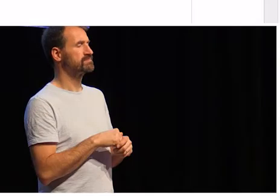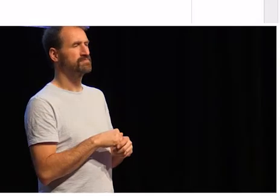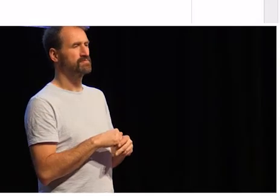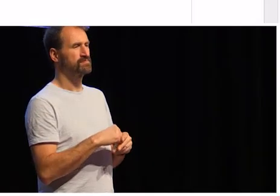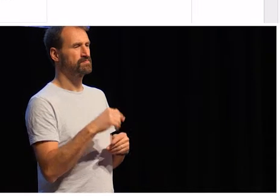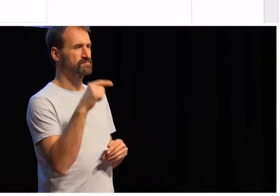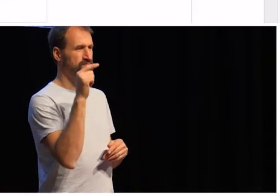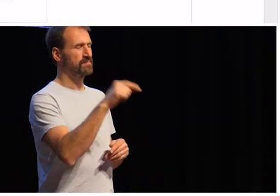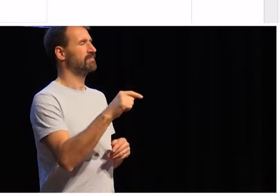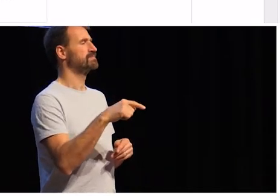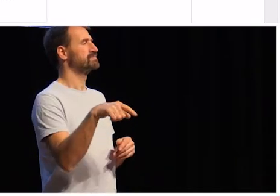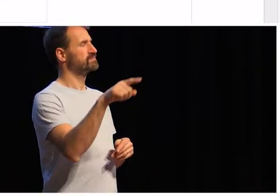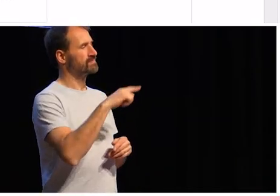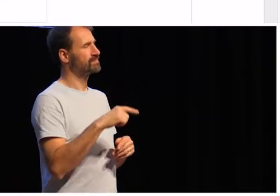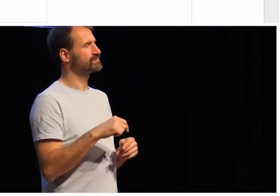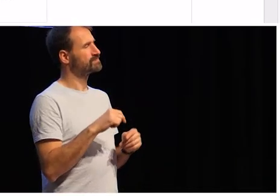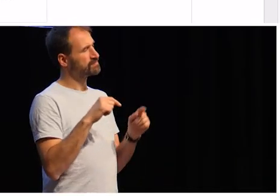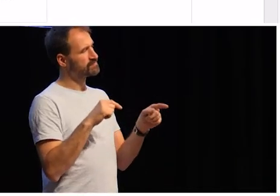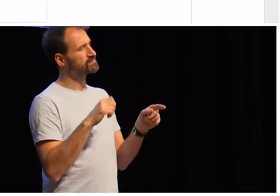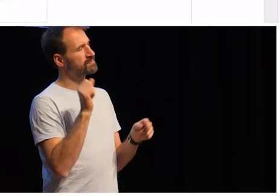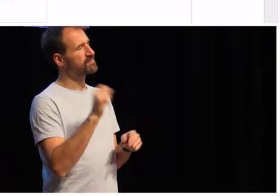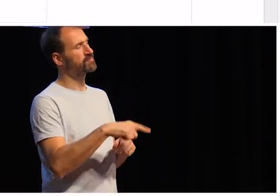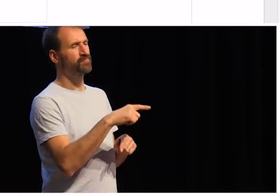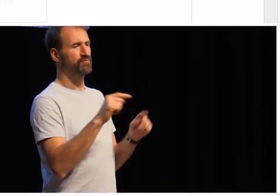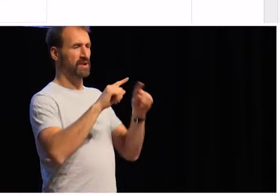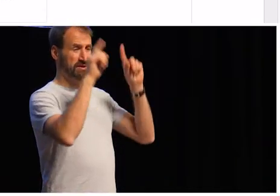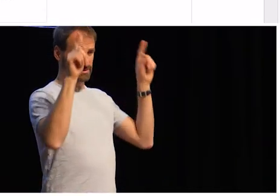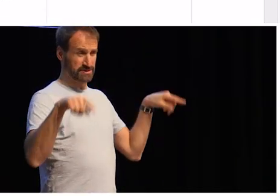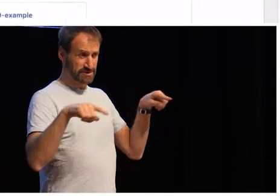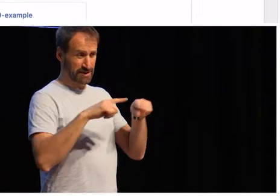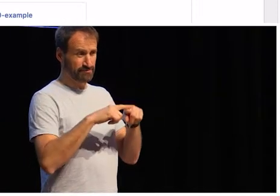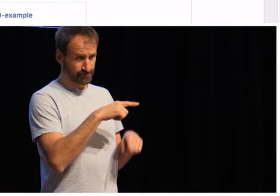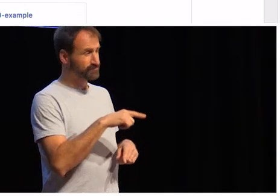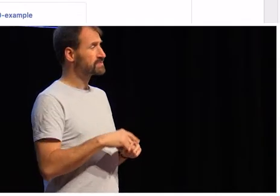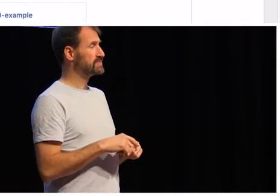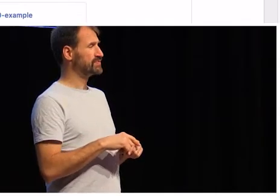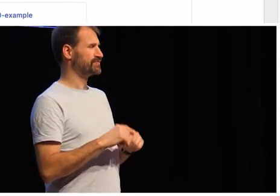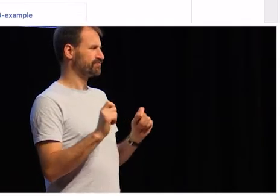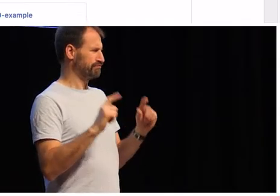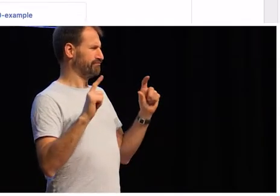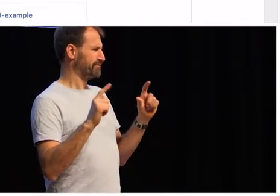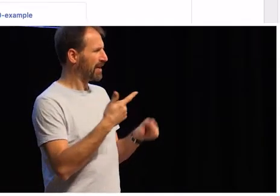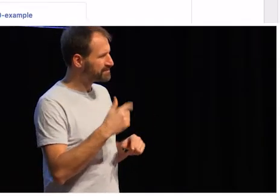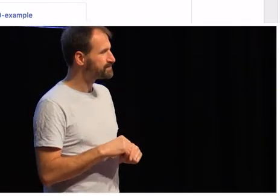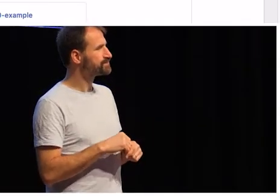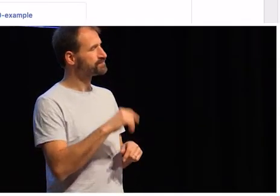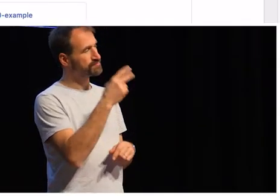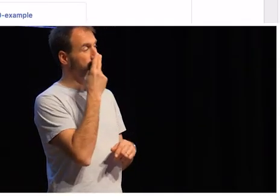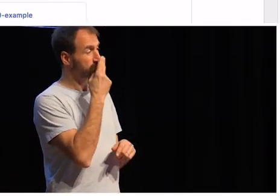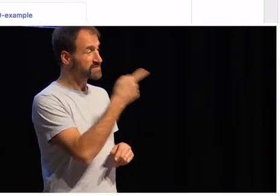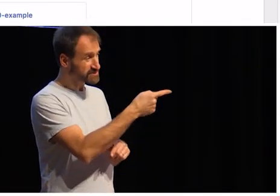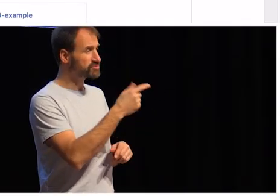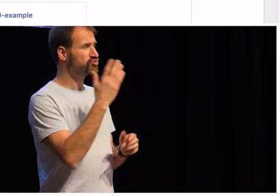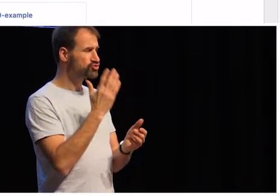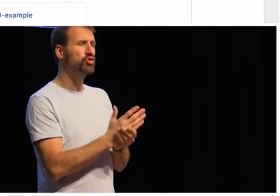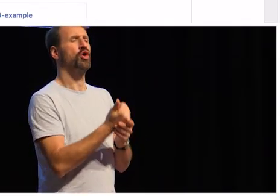therefore you can go to this page should make it a little bit bigger and you see there are already